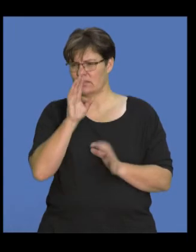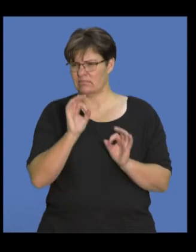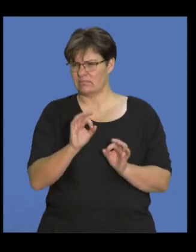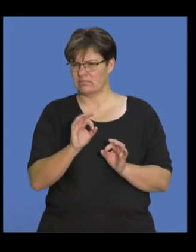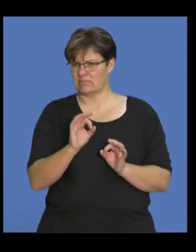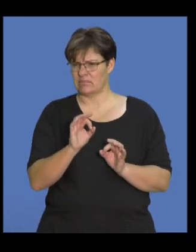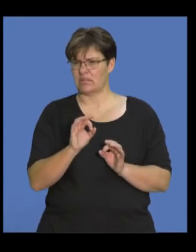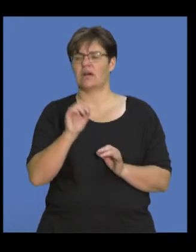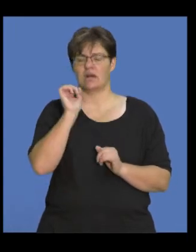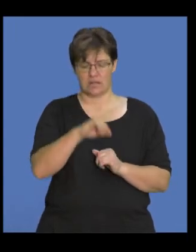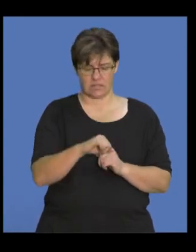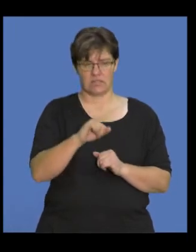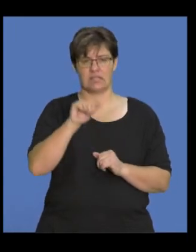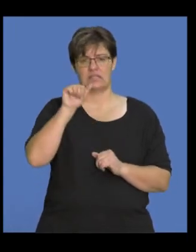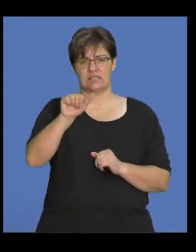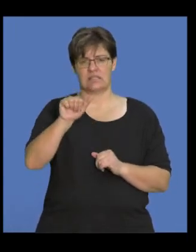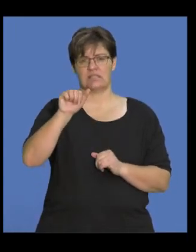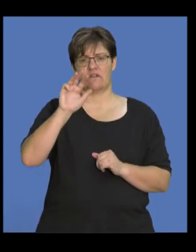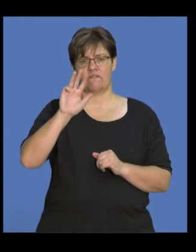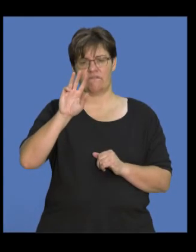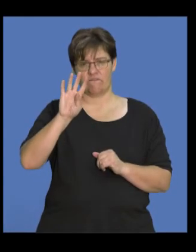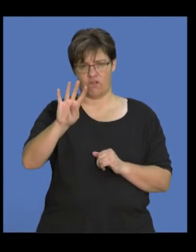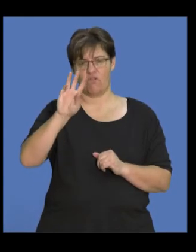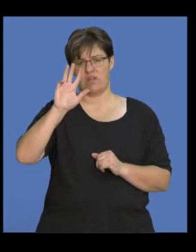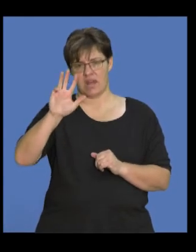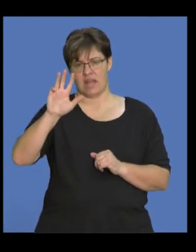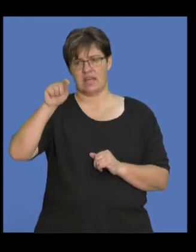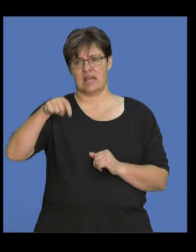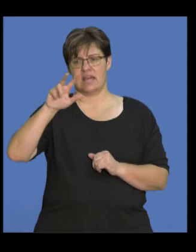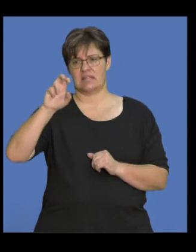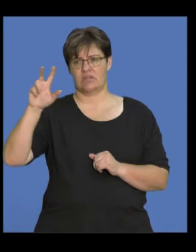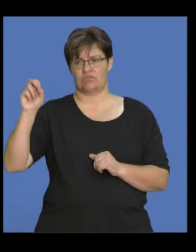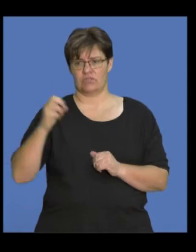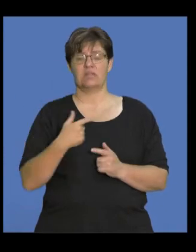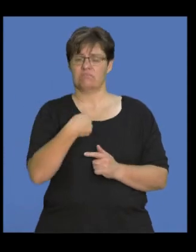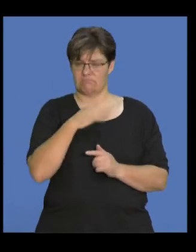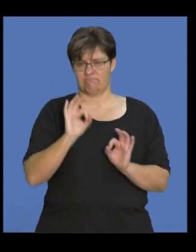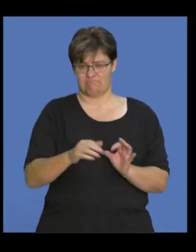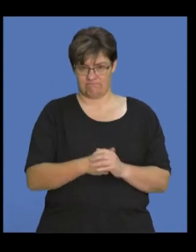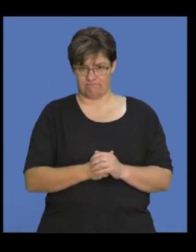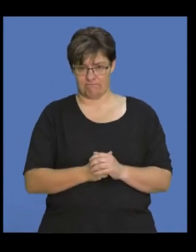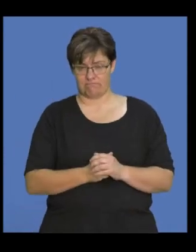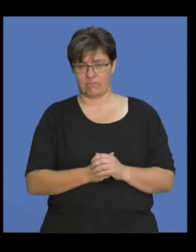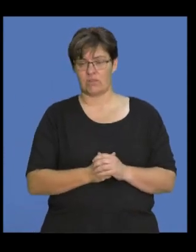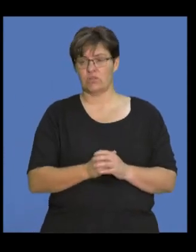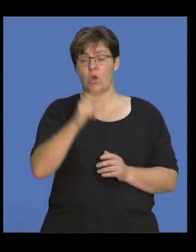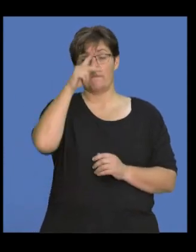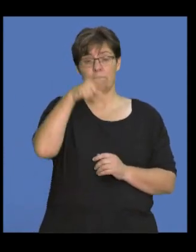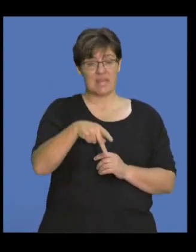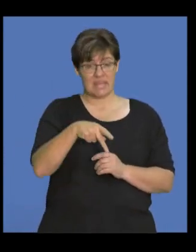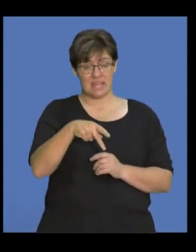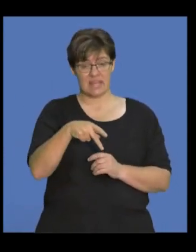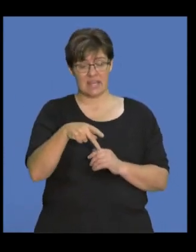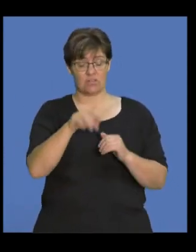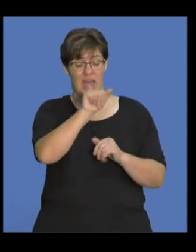amount was again. So the amount was 649,800. That was correct. So the P value, please note,